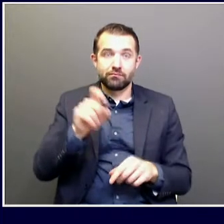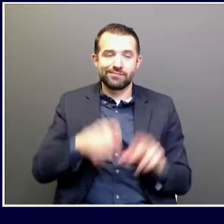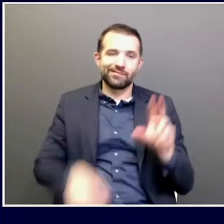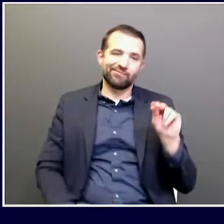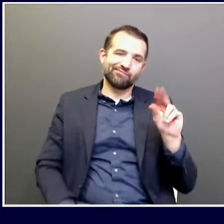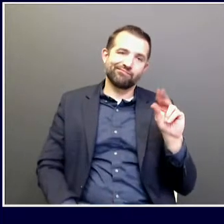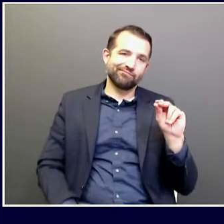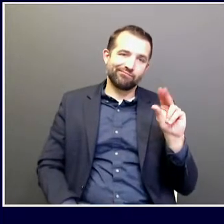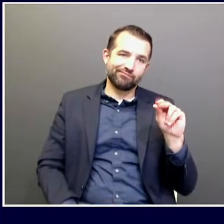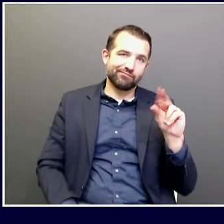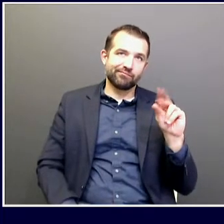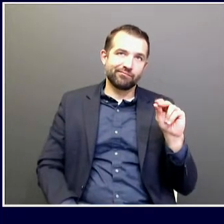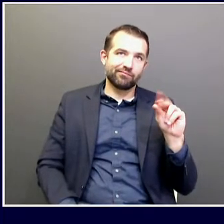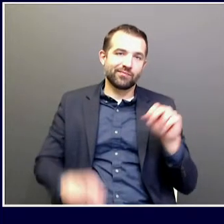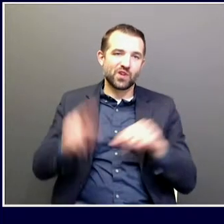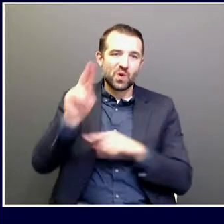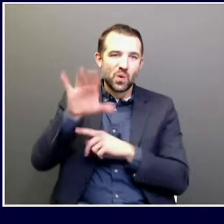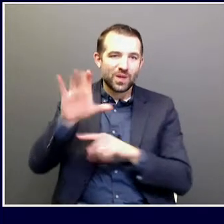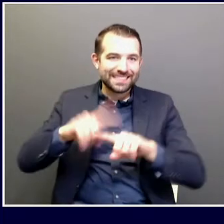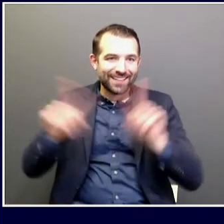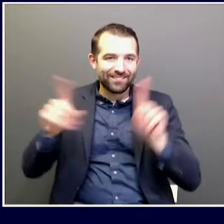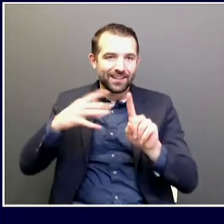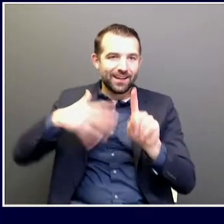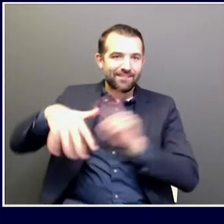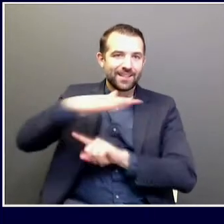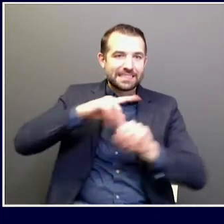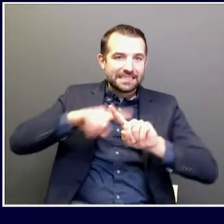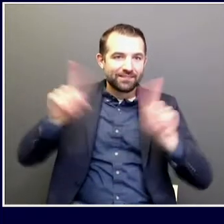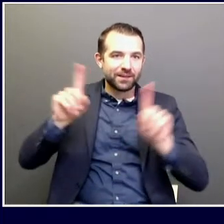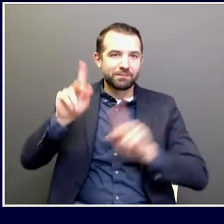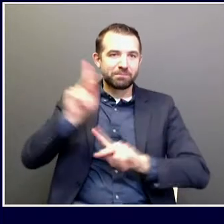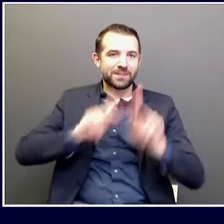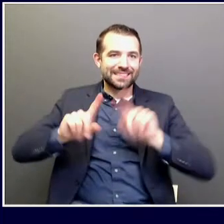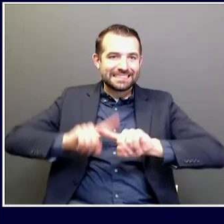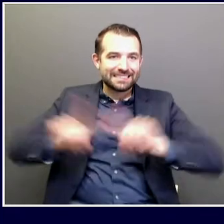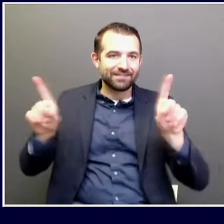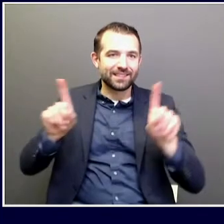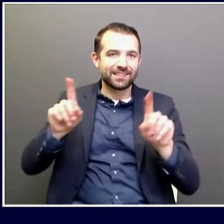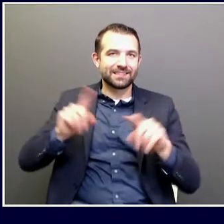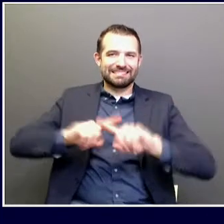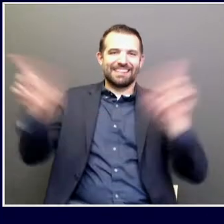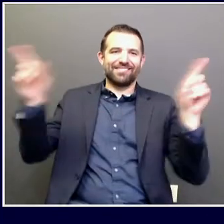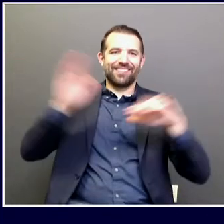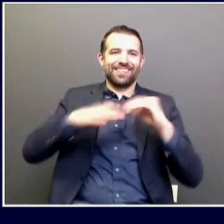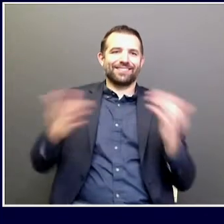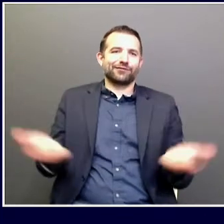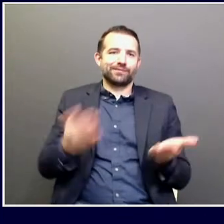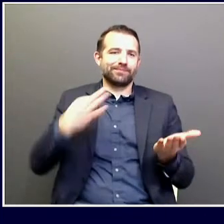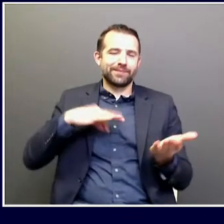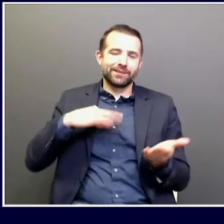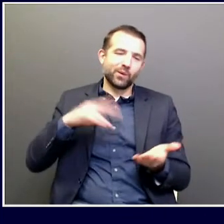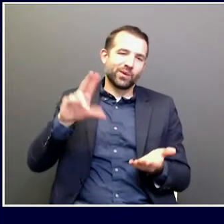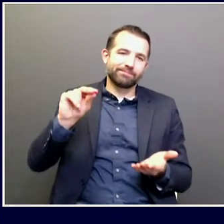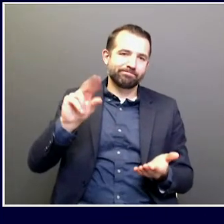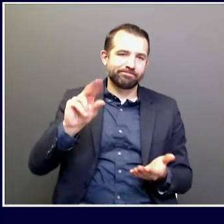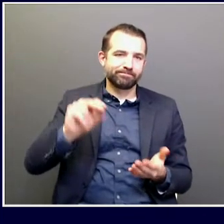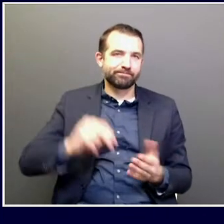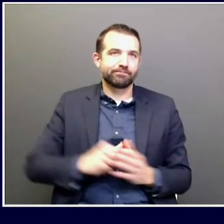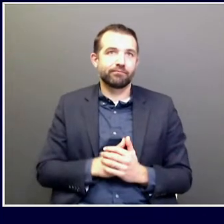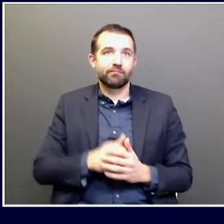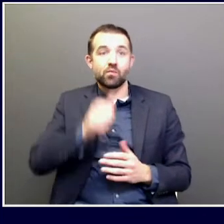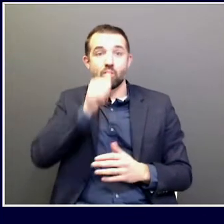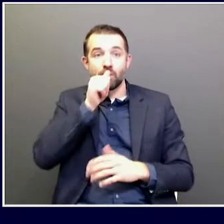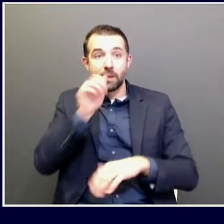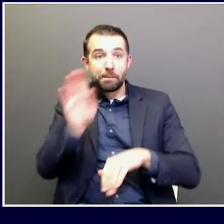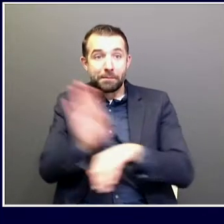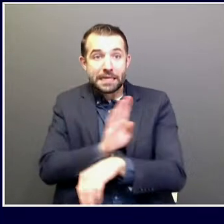different population, different environment than ours. But I think that private businesses, private sector are at